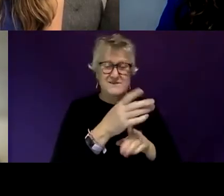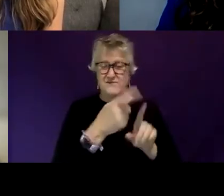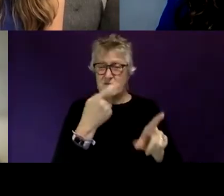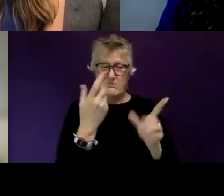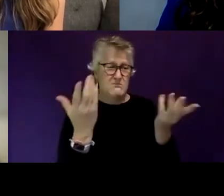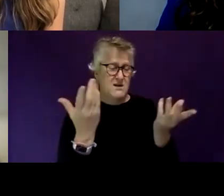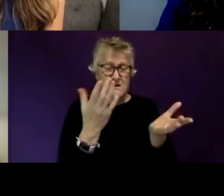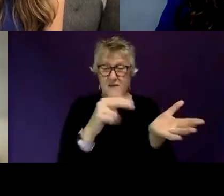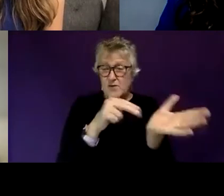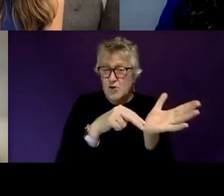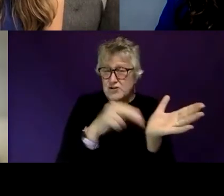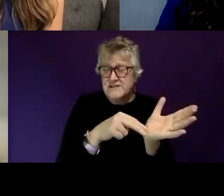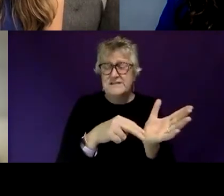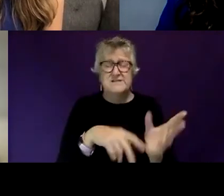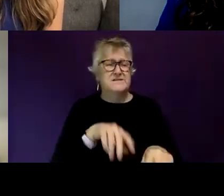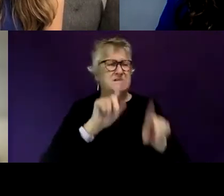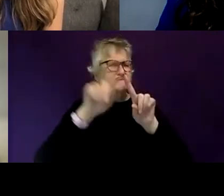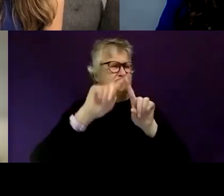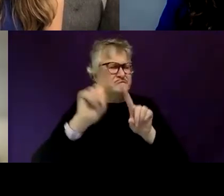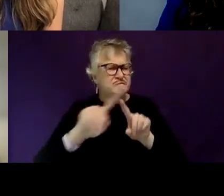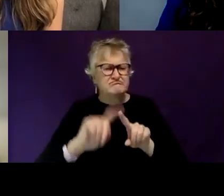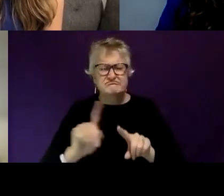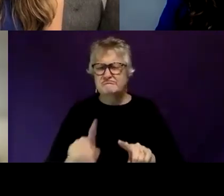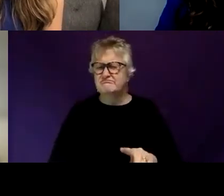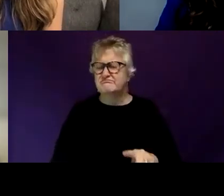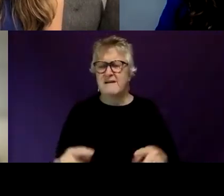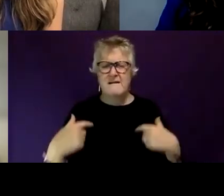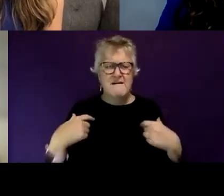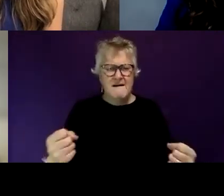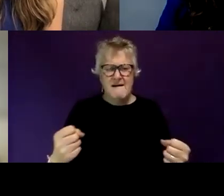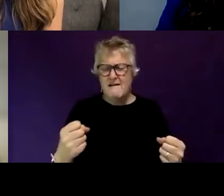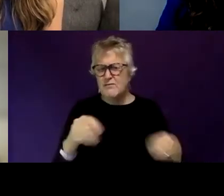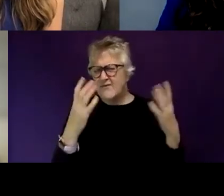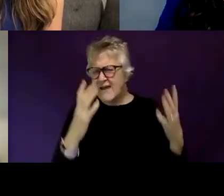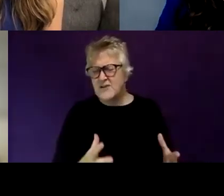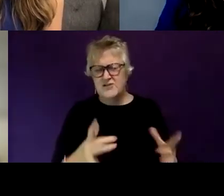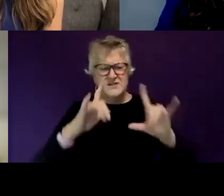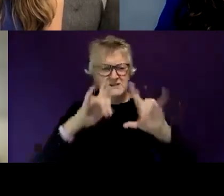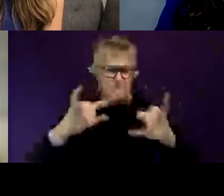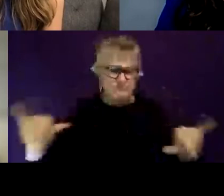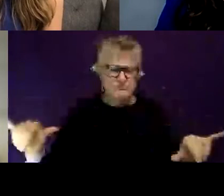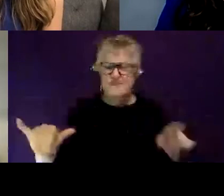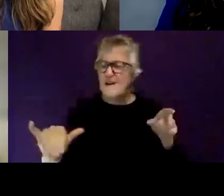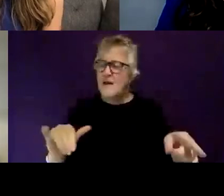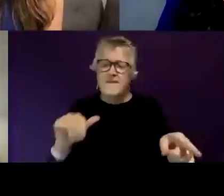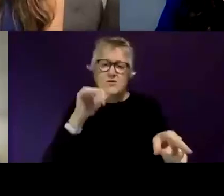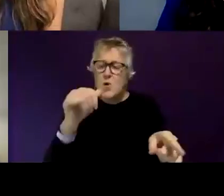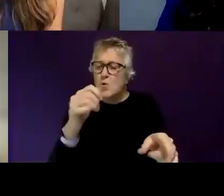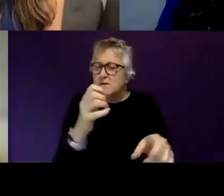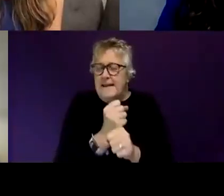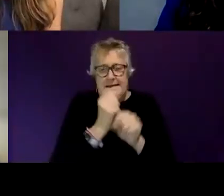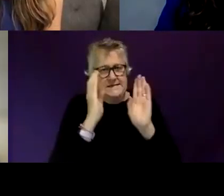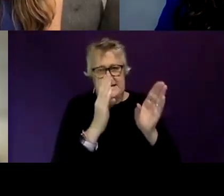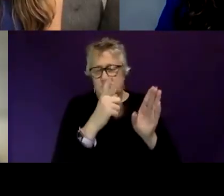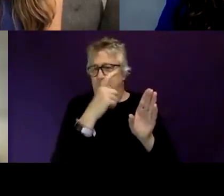our different labor leaders and different unions, that they don't get kind of the attention because they're there working